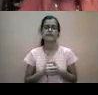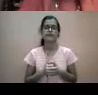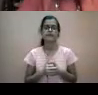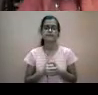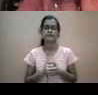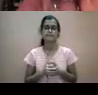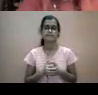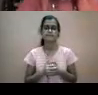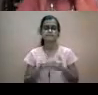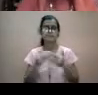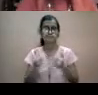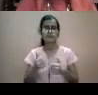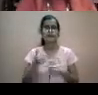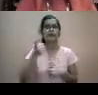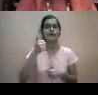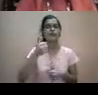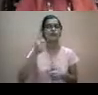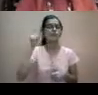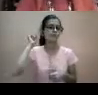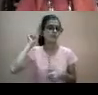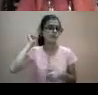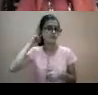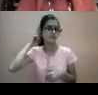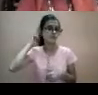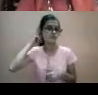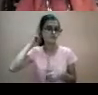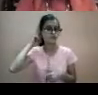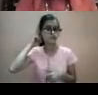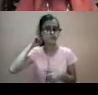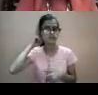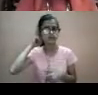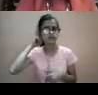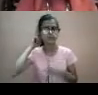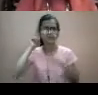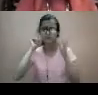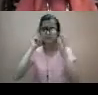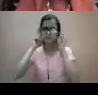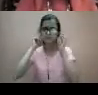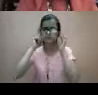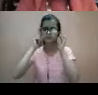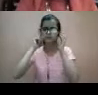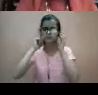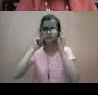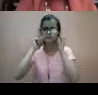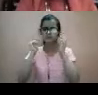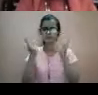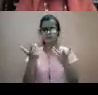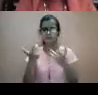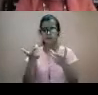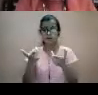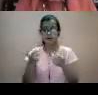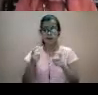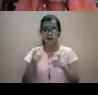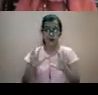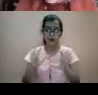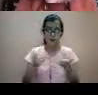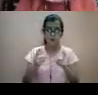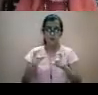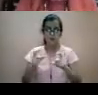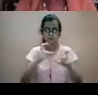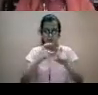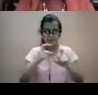Good intentions do not produce good care. Good intentions